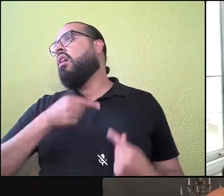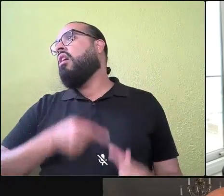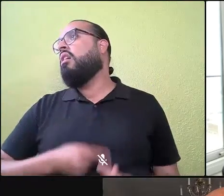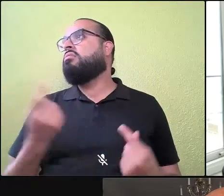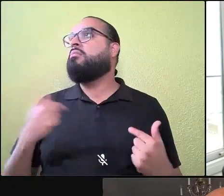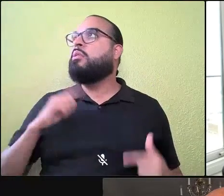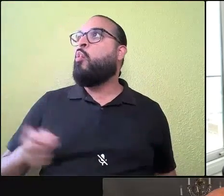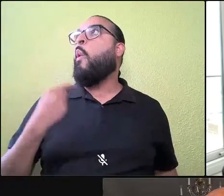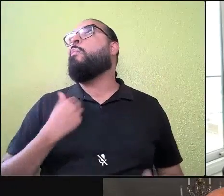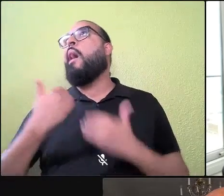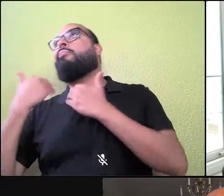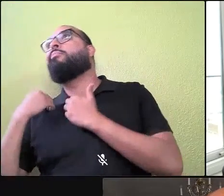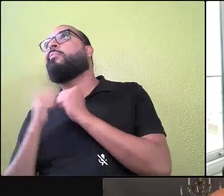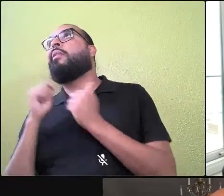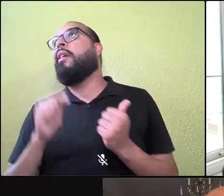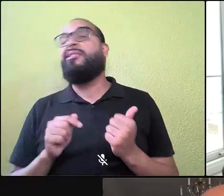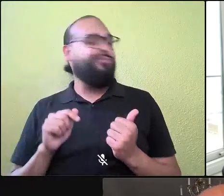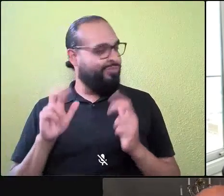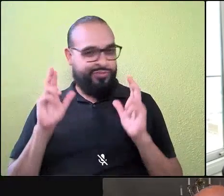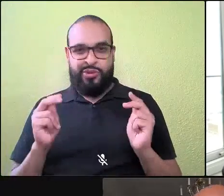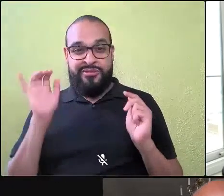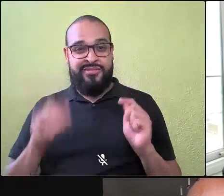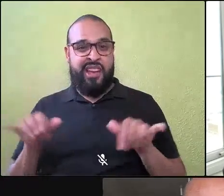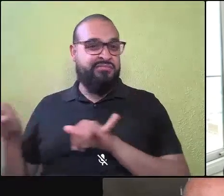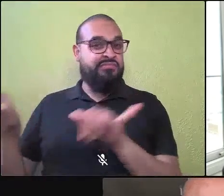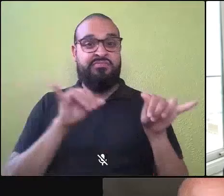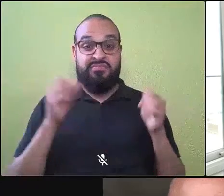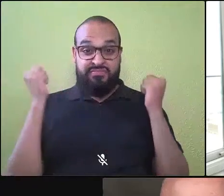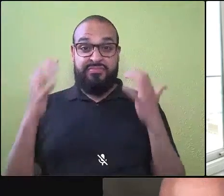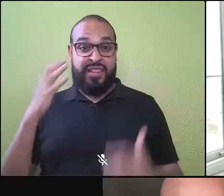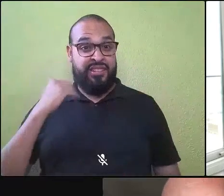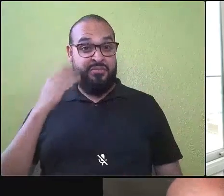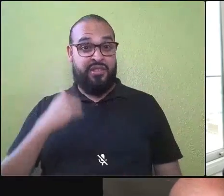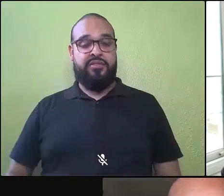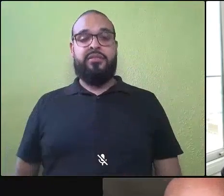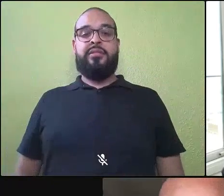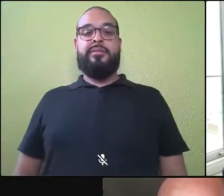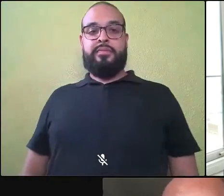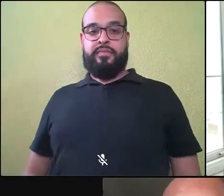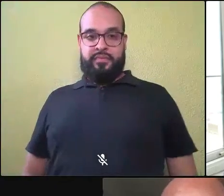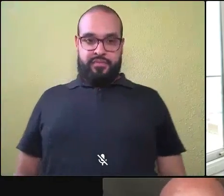1,000 different faces to it. Yeah. Thanks. Yeah, that's great. You know, I took